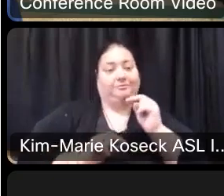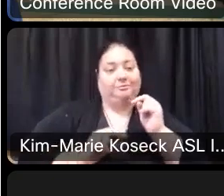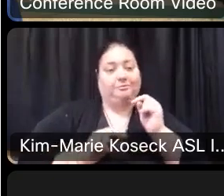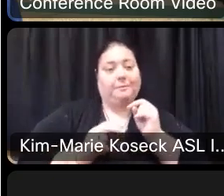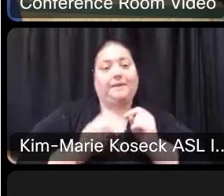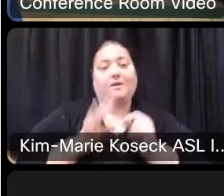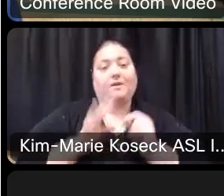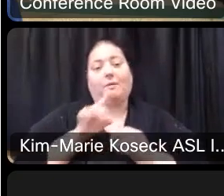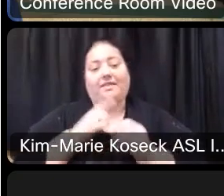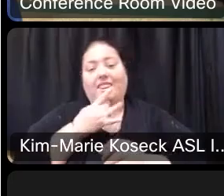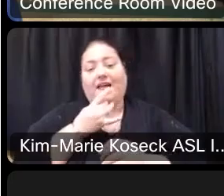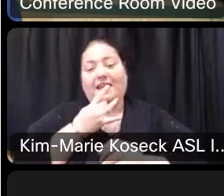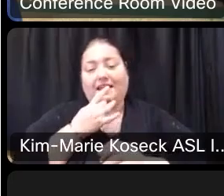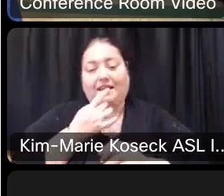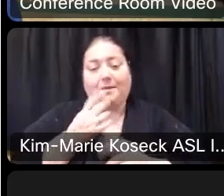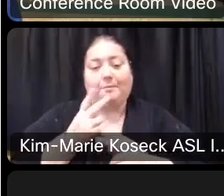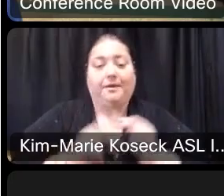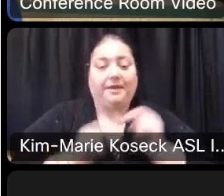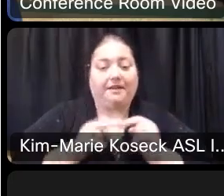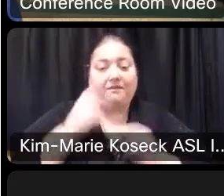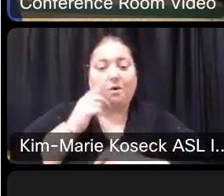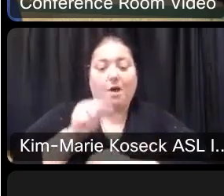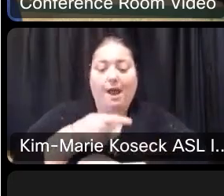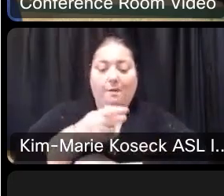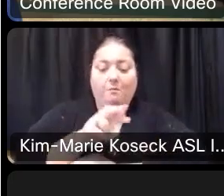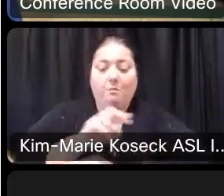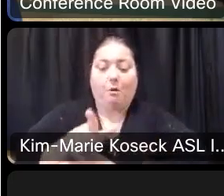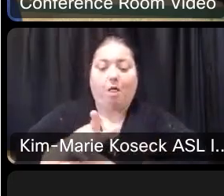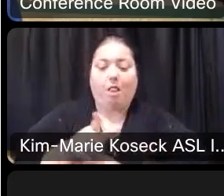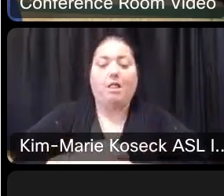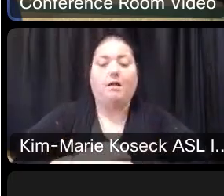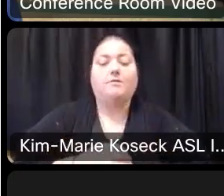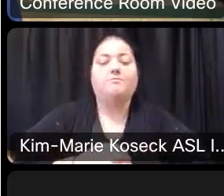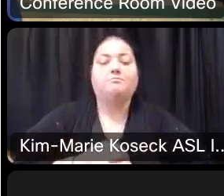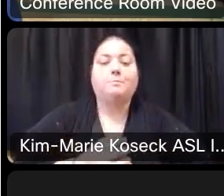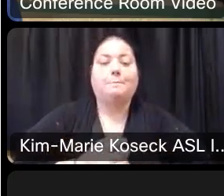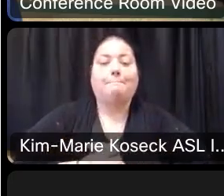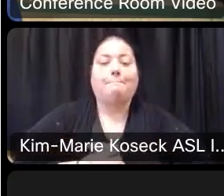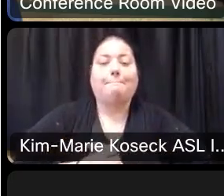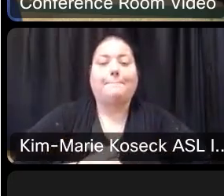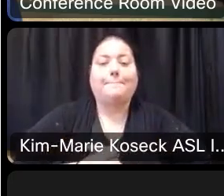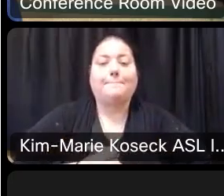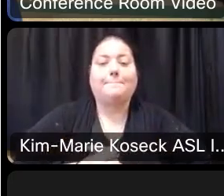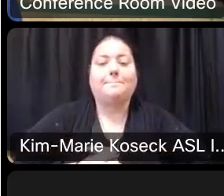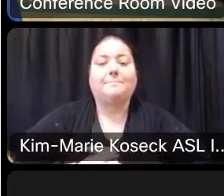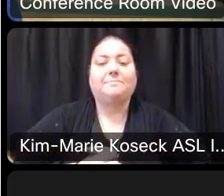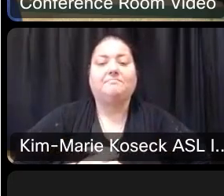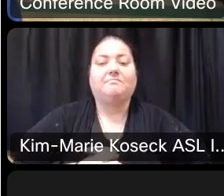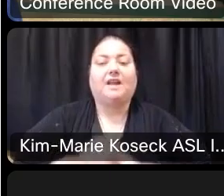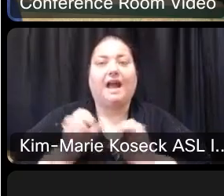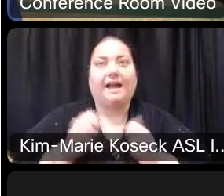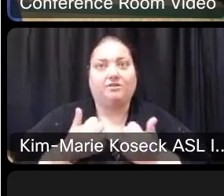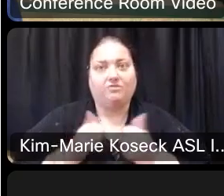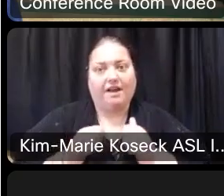about the lighting for April. Okay. Yeah, I mean, if we want, I could take on the stock market